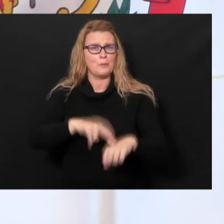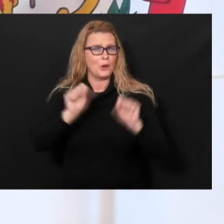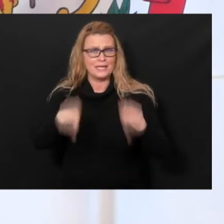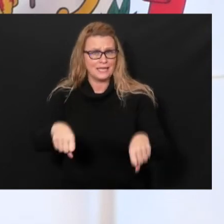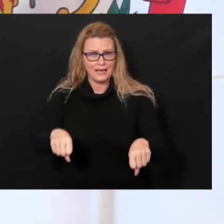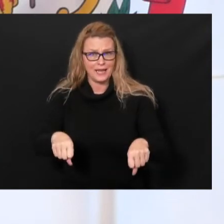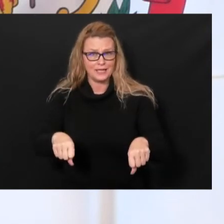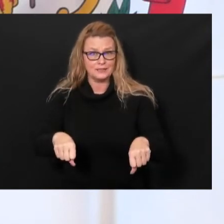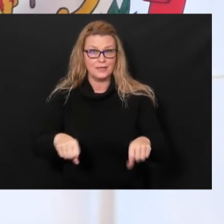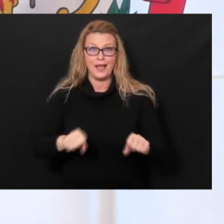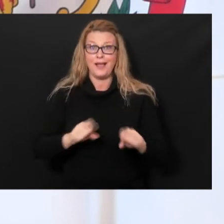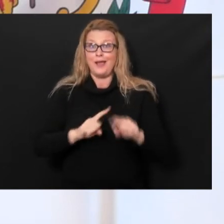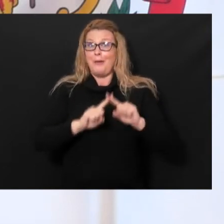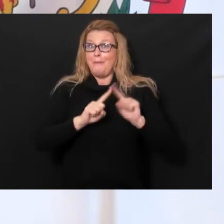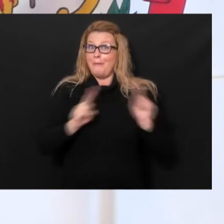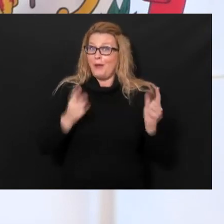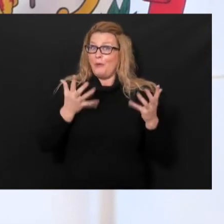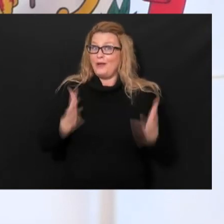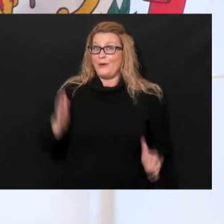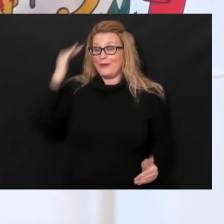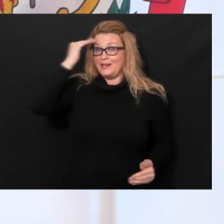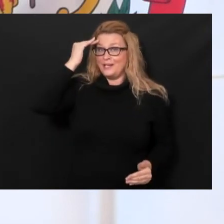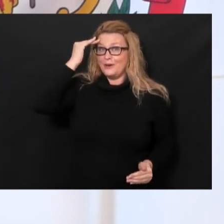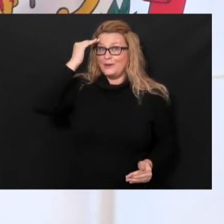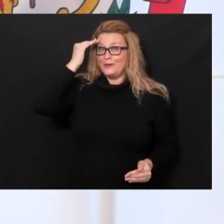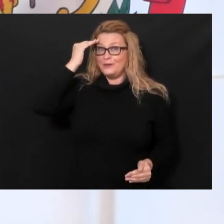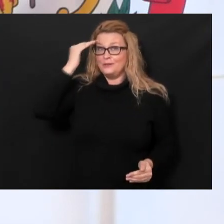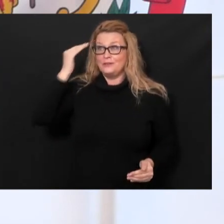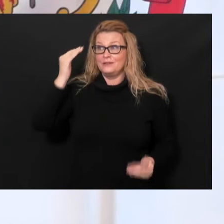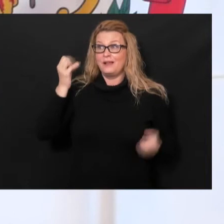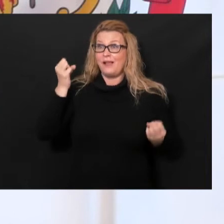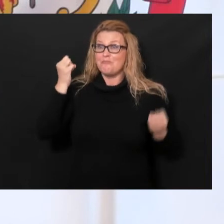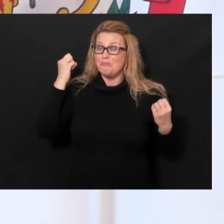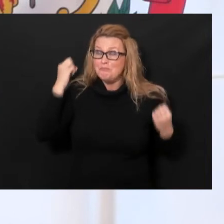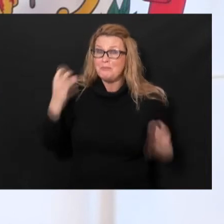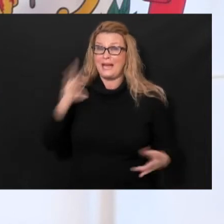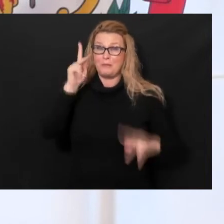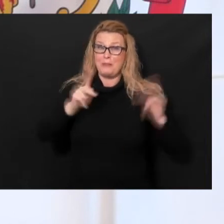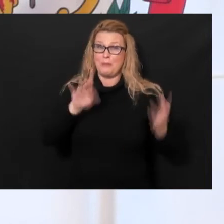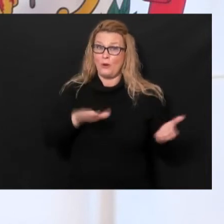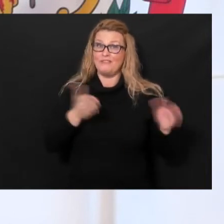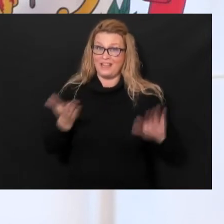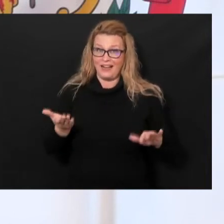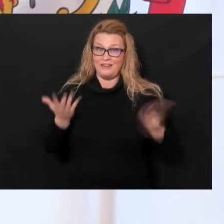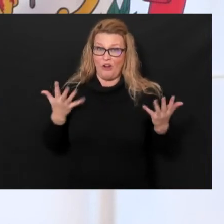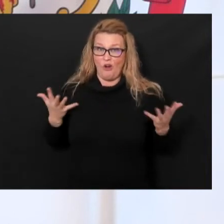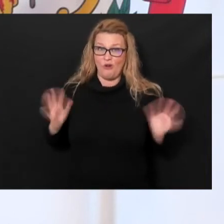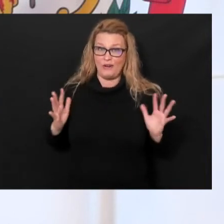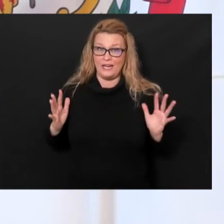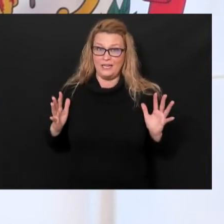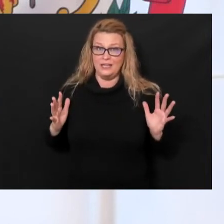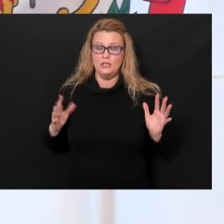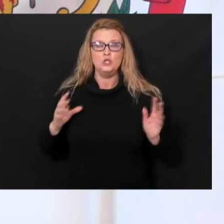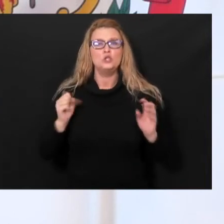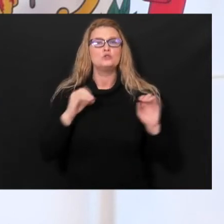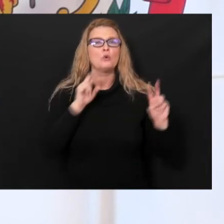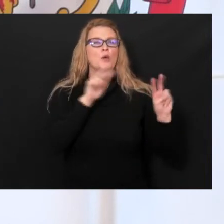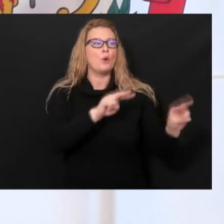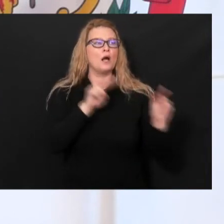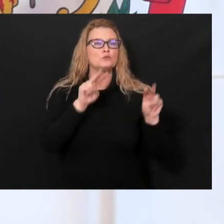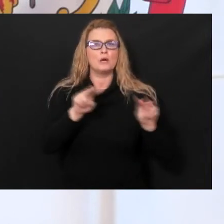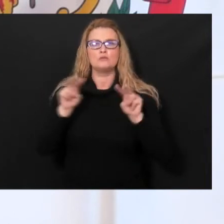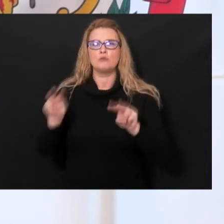be, but we absolutely know that we've lost a lot of folks. And we watch and we watch. As